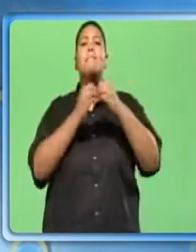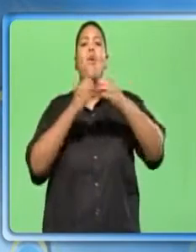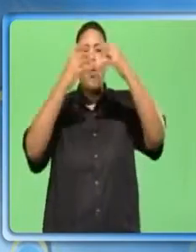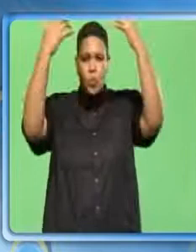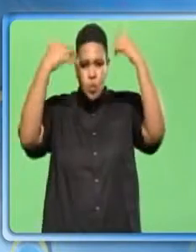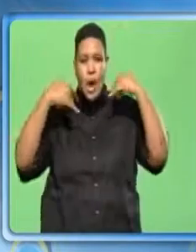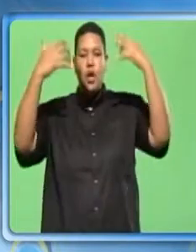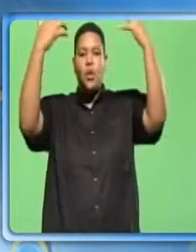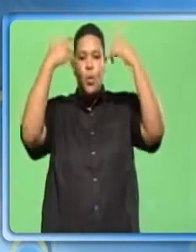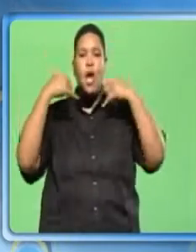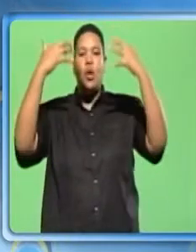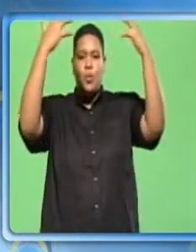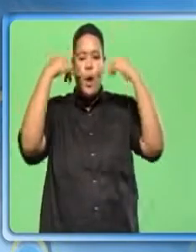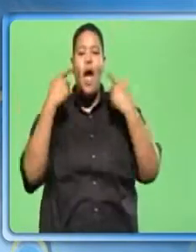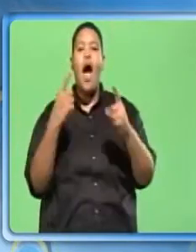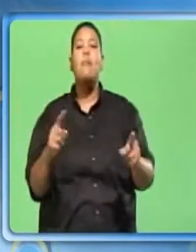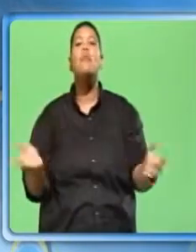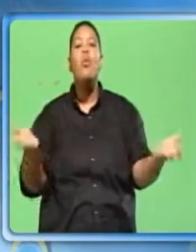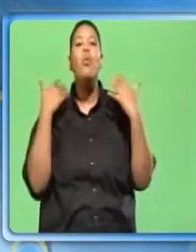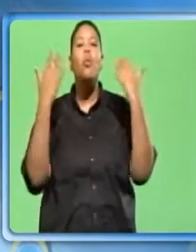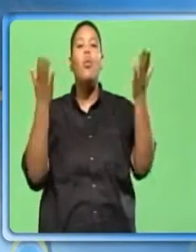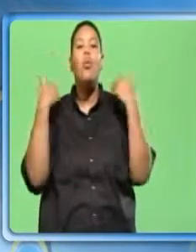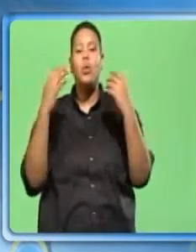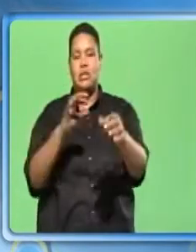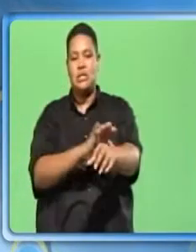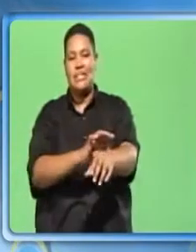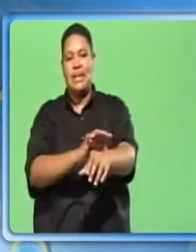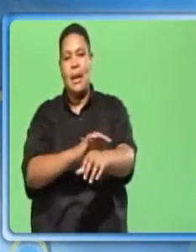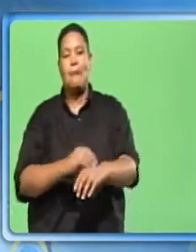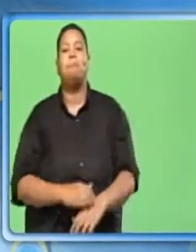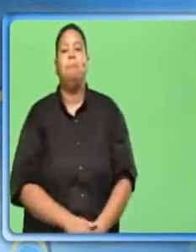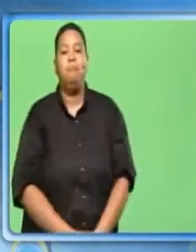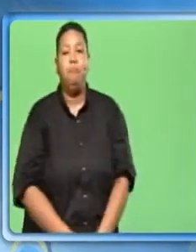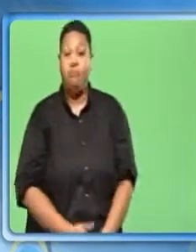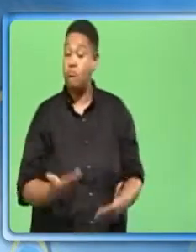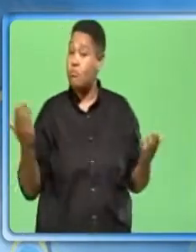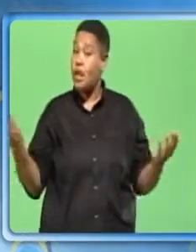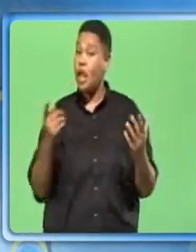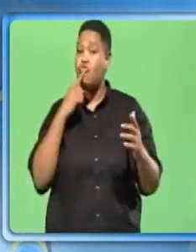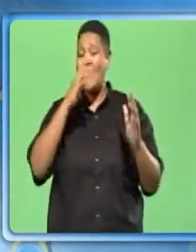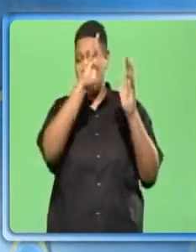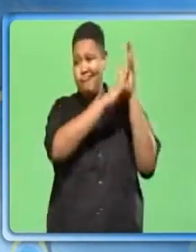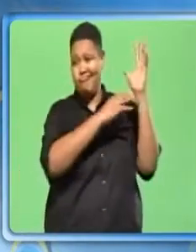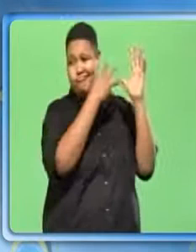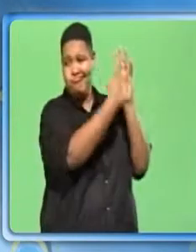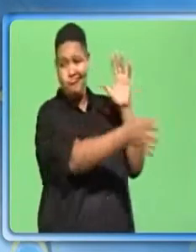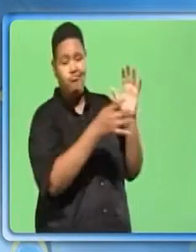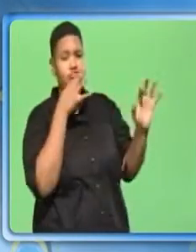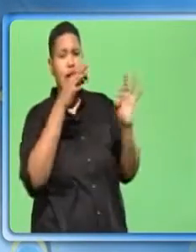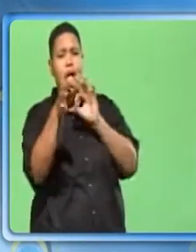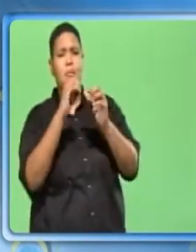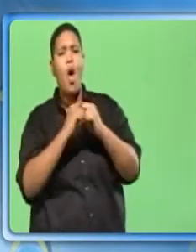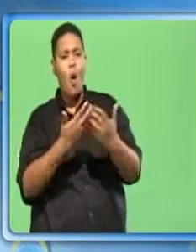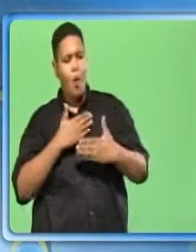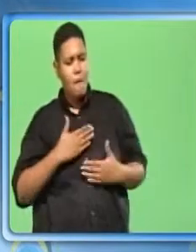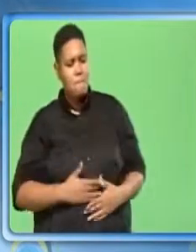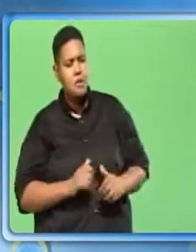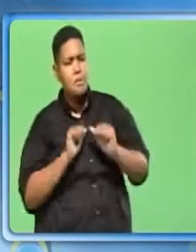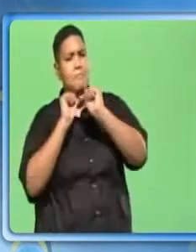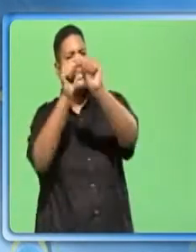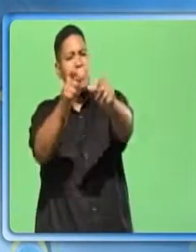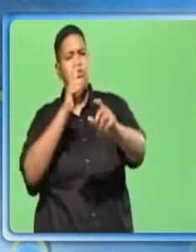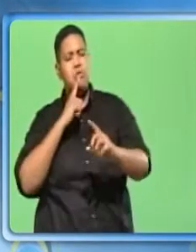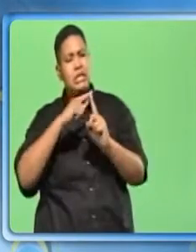is produced to cool the skin. Here is a chart that explains how the body maintains a